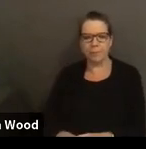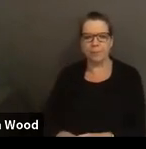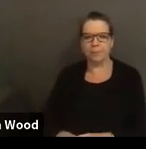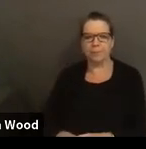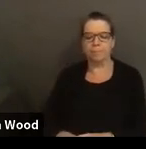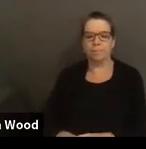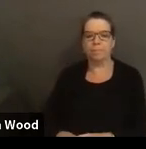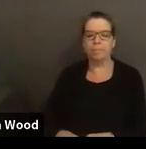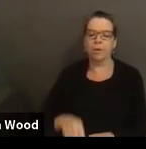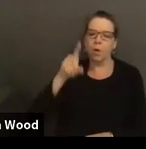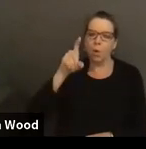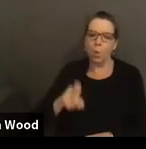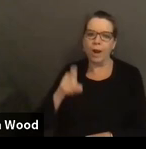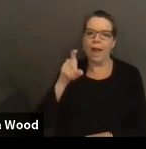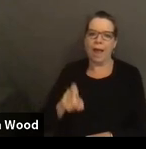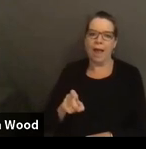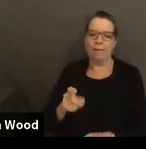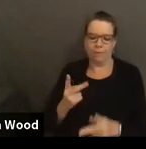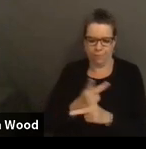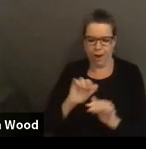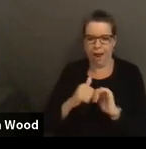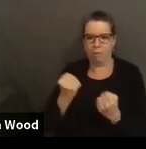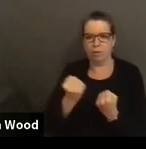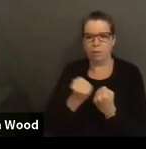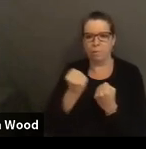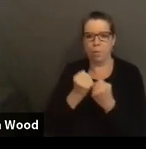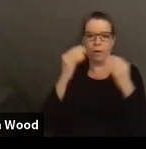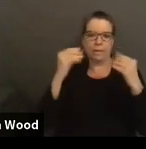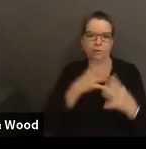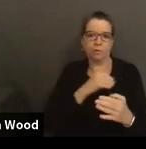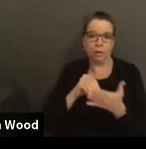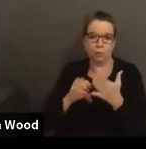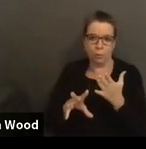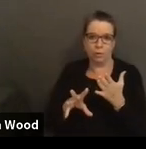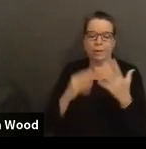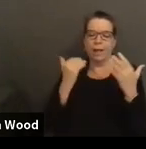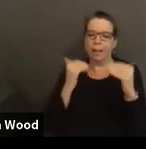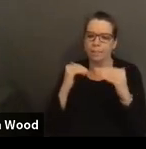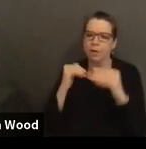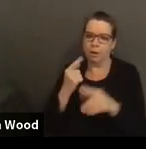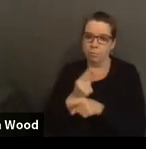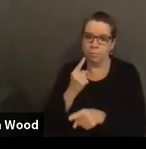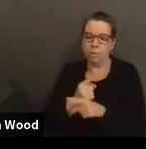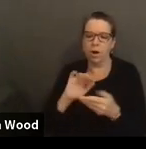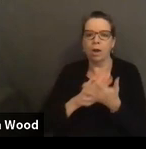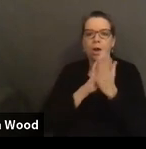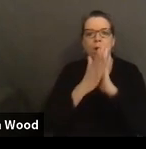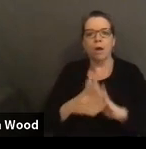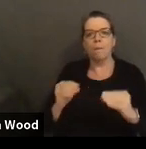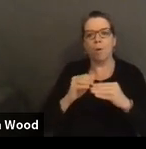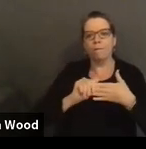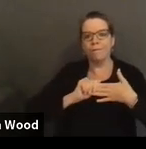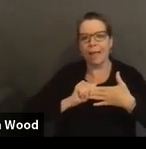We must adjust how we support students and teachers. So given our limitations, we need to become more flexible in